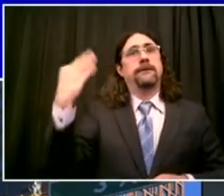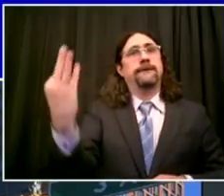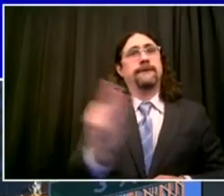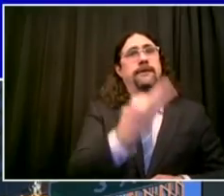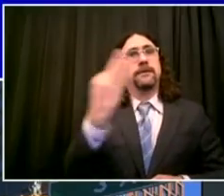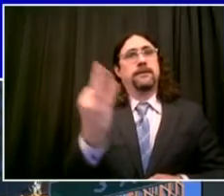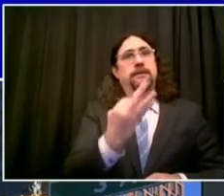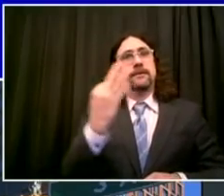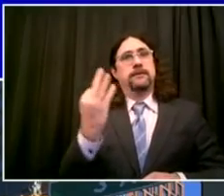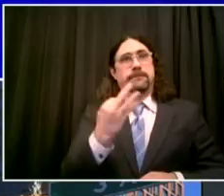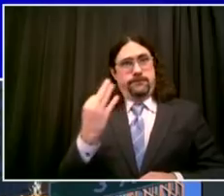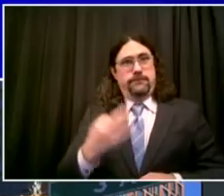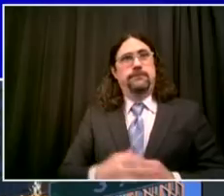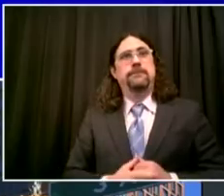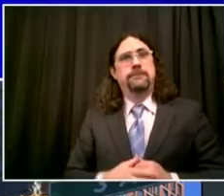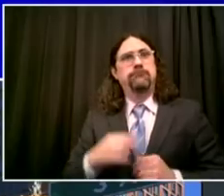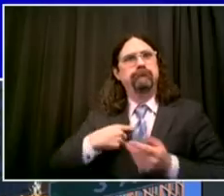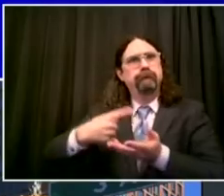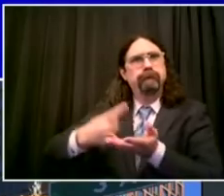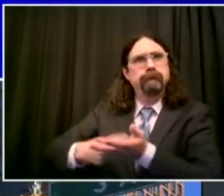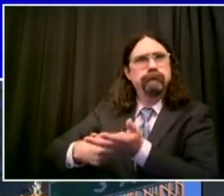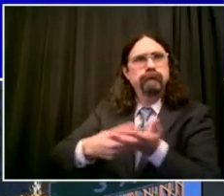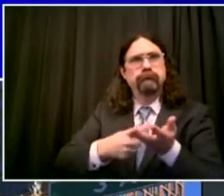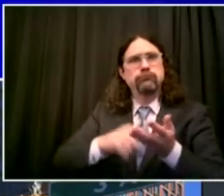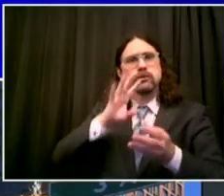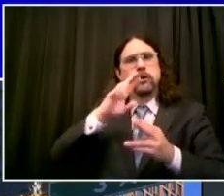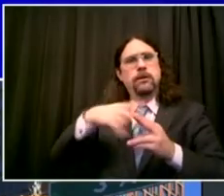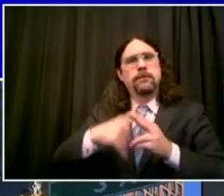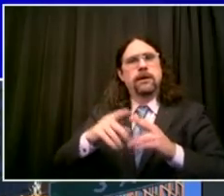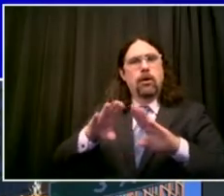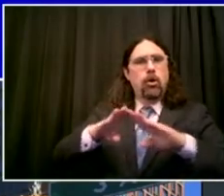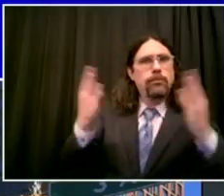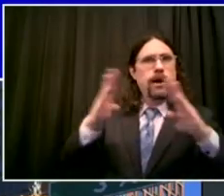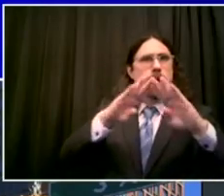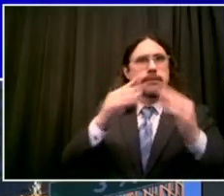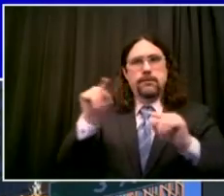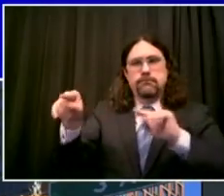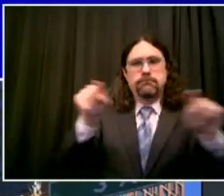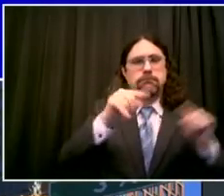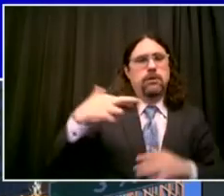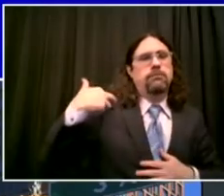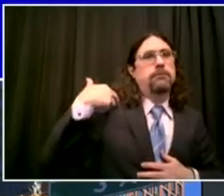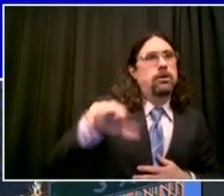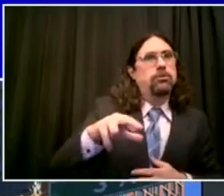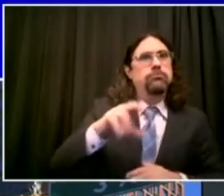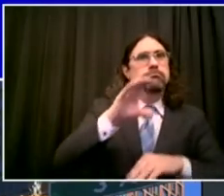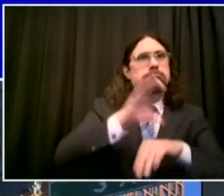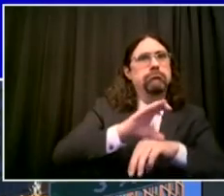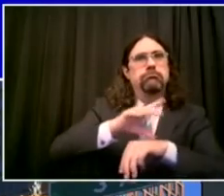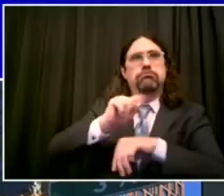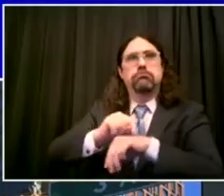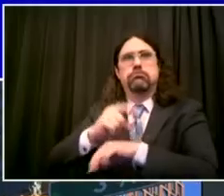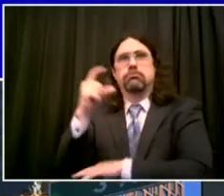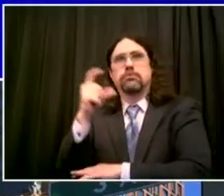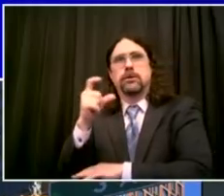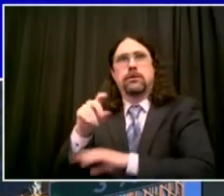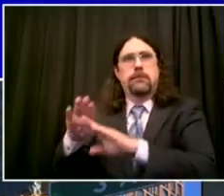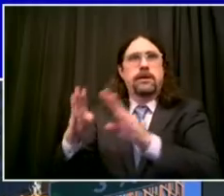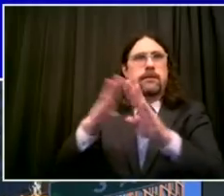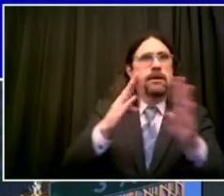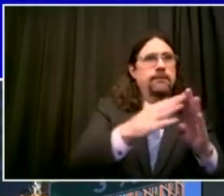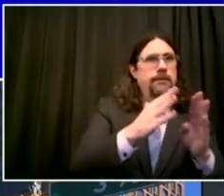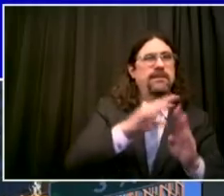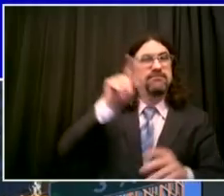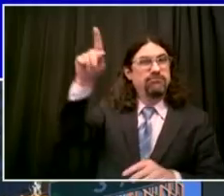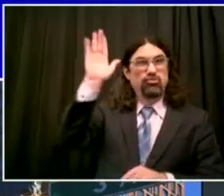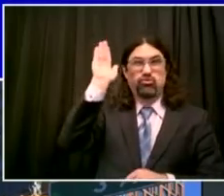And whatever the intention, I think it's important to speak about it in a forthright manner. Every